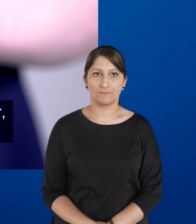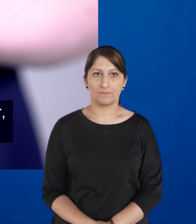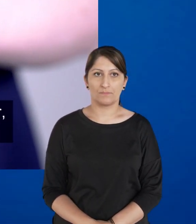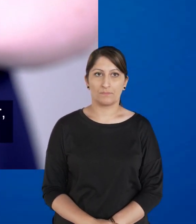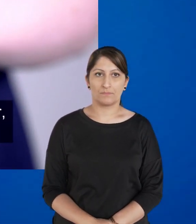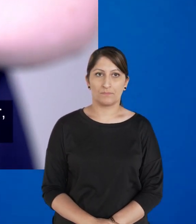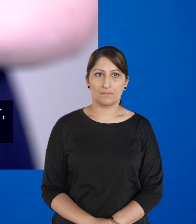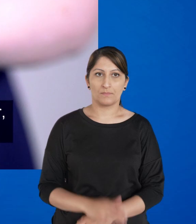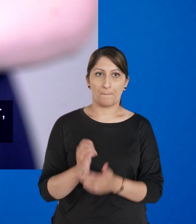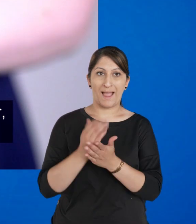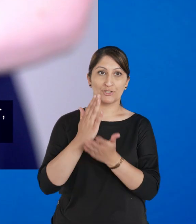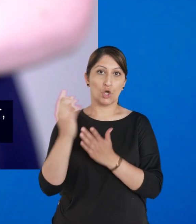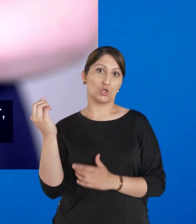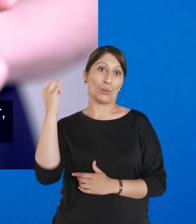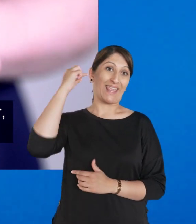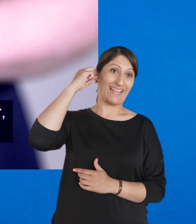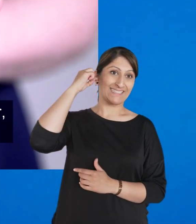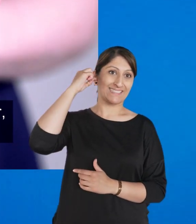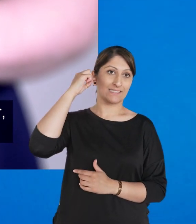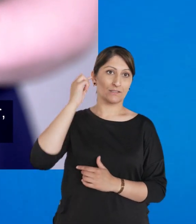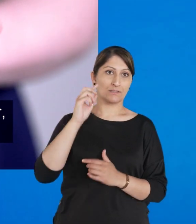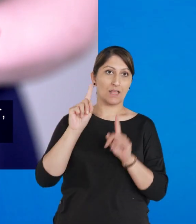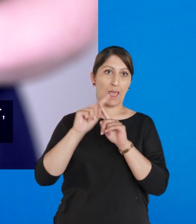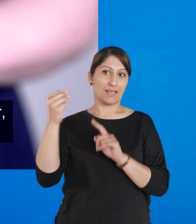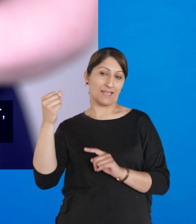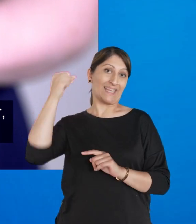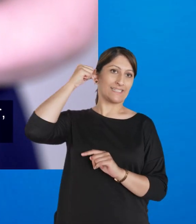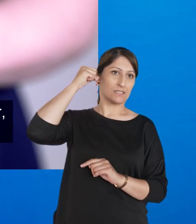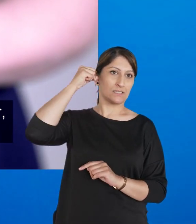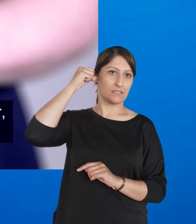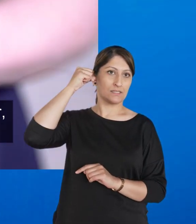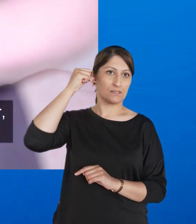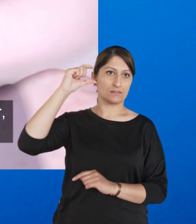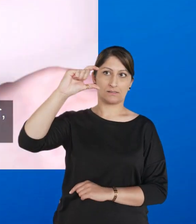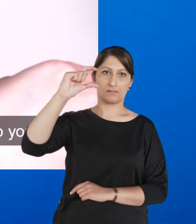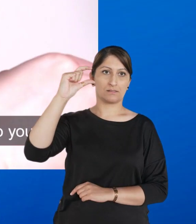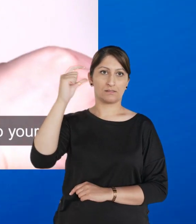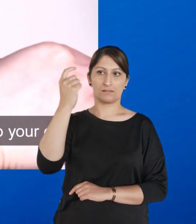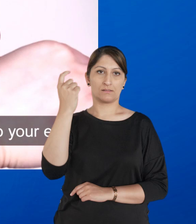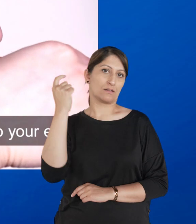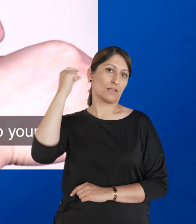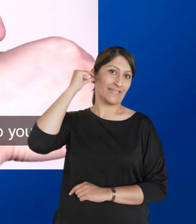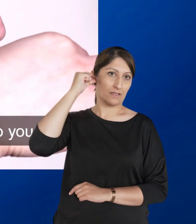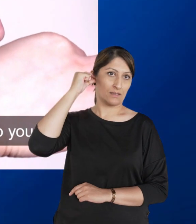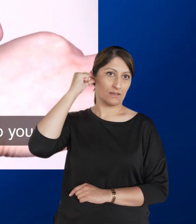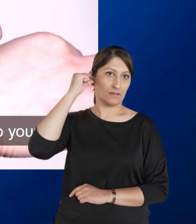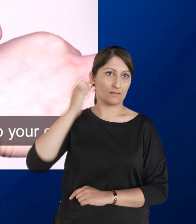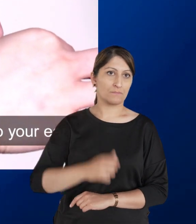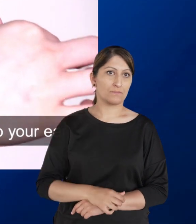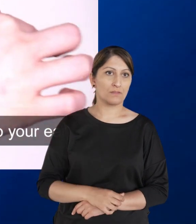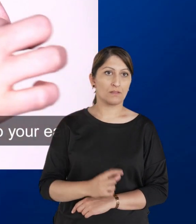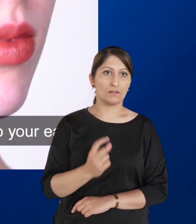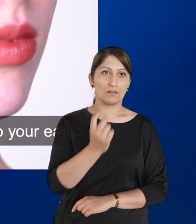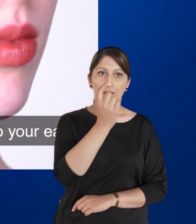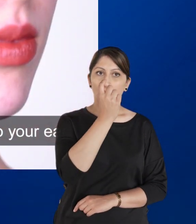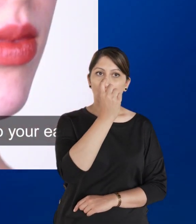Make sure that the part that's going into your ear is facing as if it were facing in your ear. Bring the mould up to your nose and follow